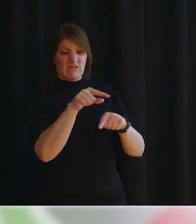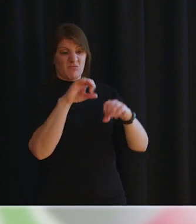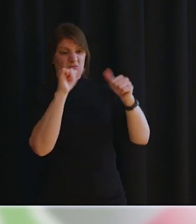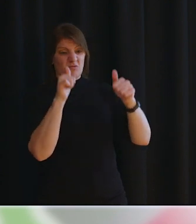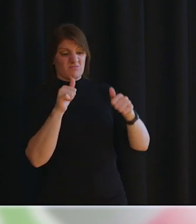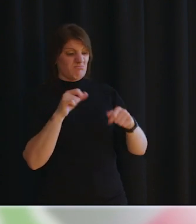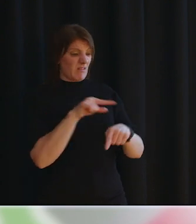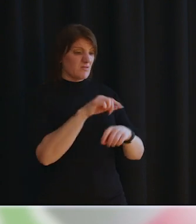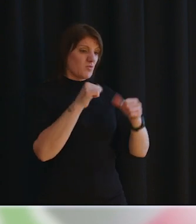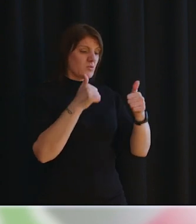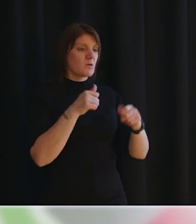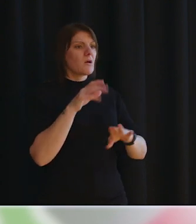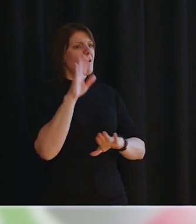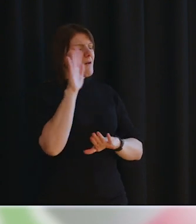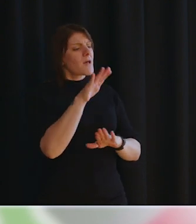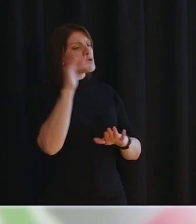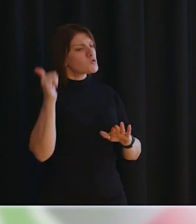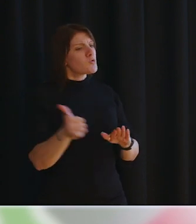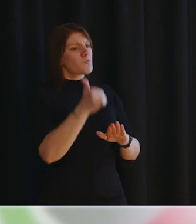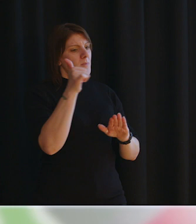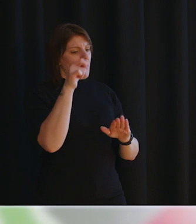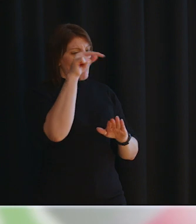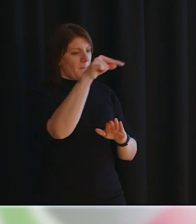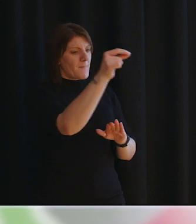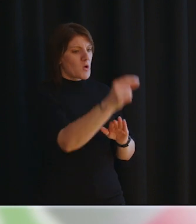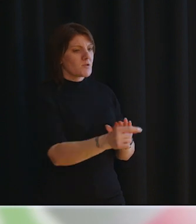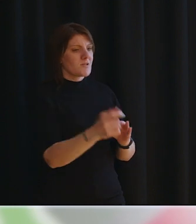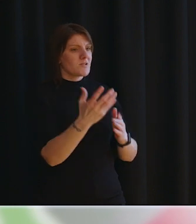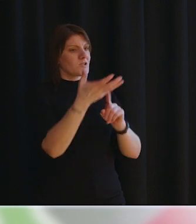of that person's life and achievements.